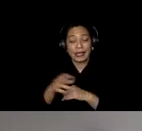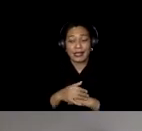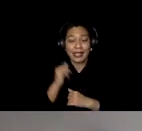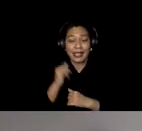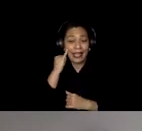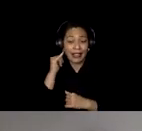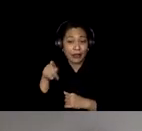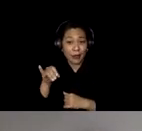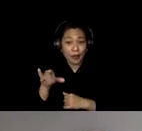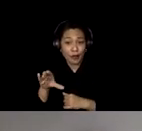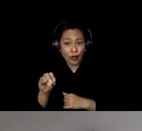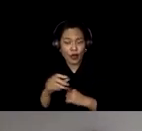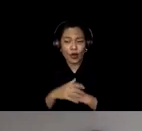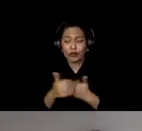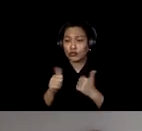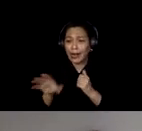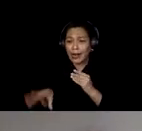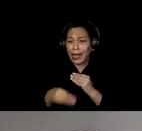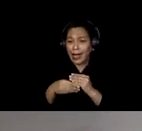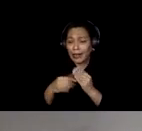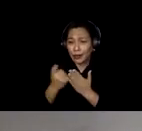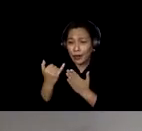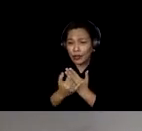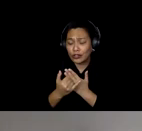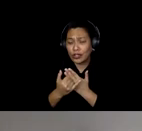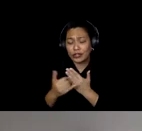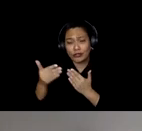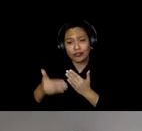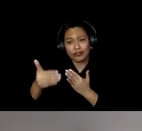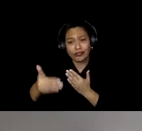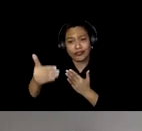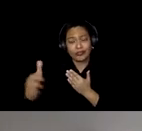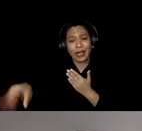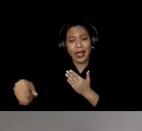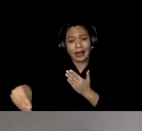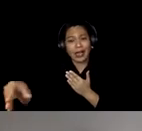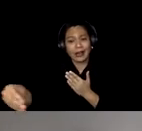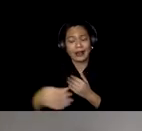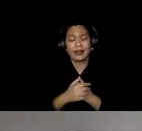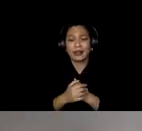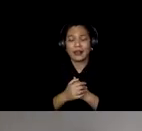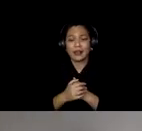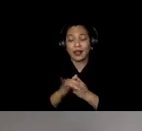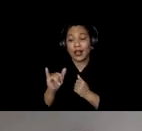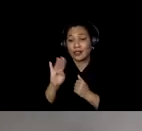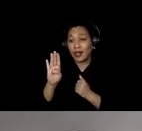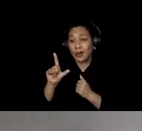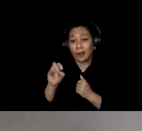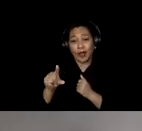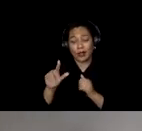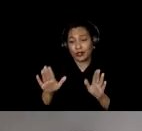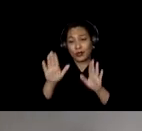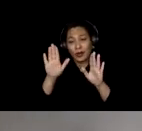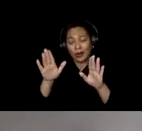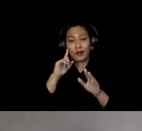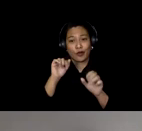try to add your projects consistently. And like I said earlier, a blog is great to really work on SEO